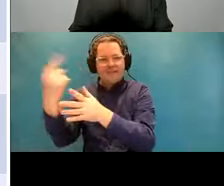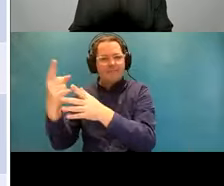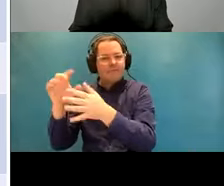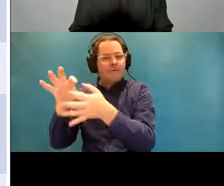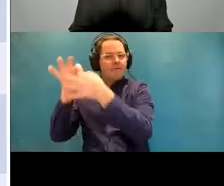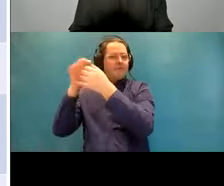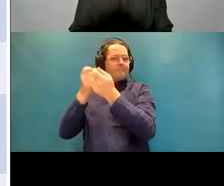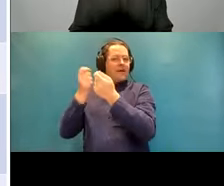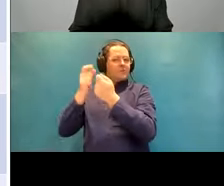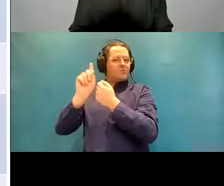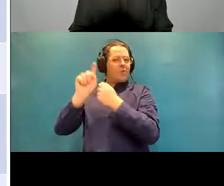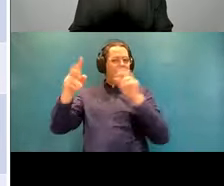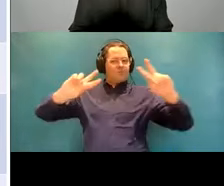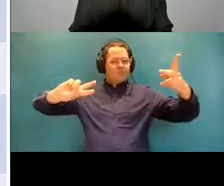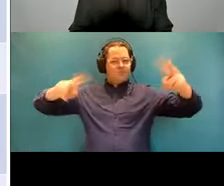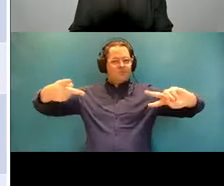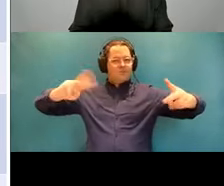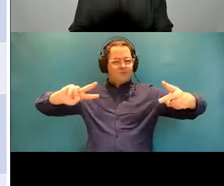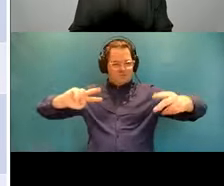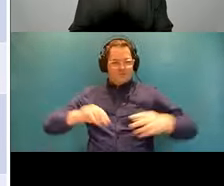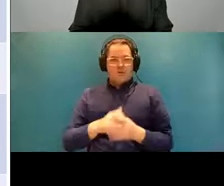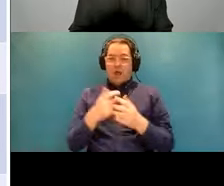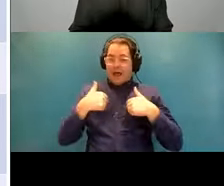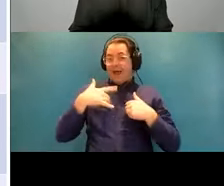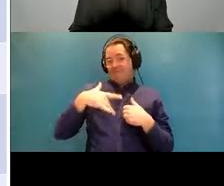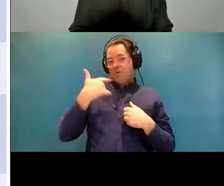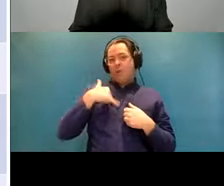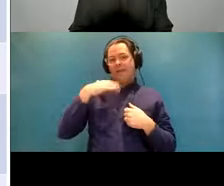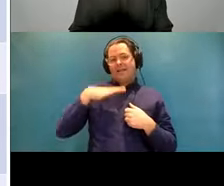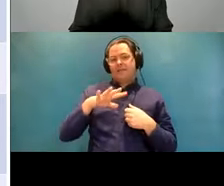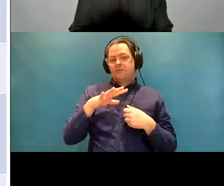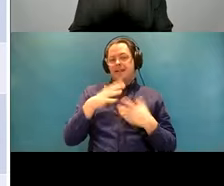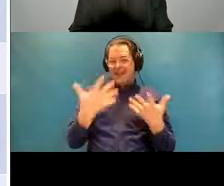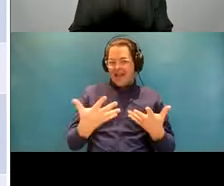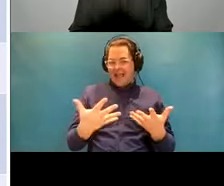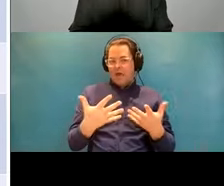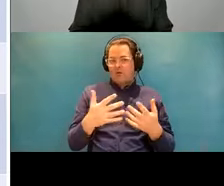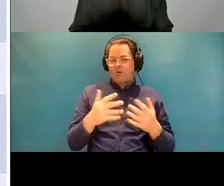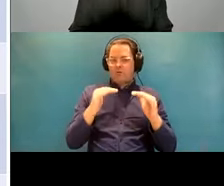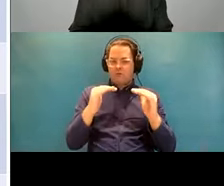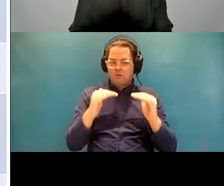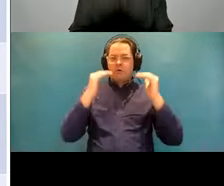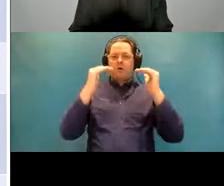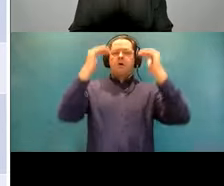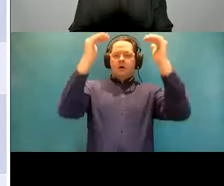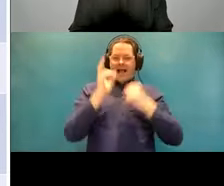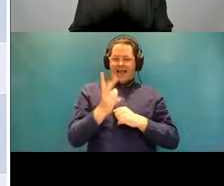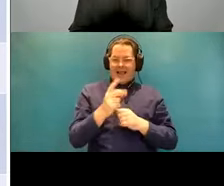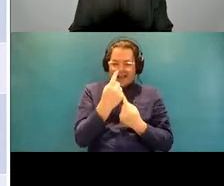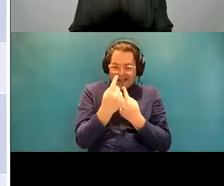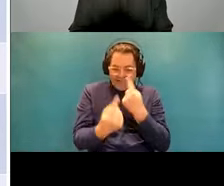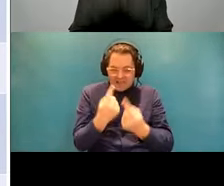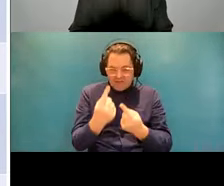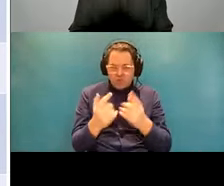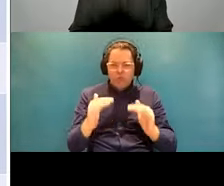are, first of all, I think we need to go back to the macro level and the meso level and really understand this top-down